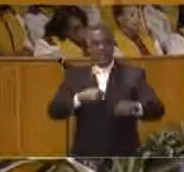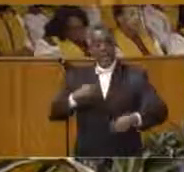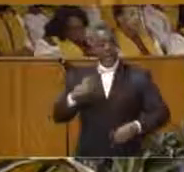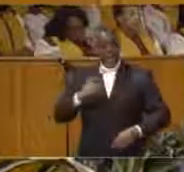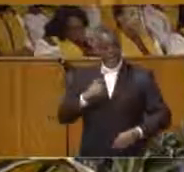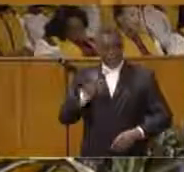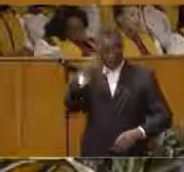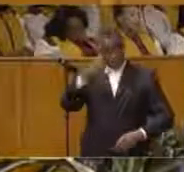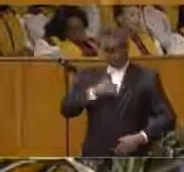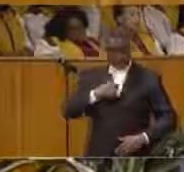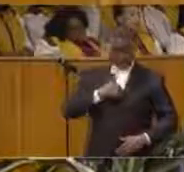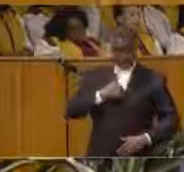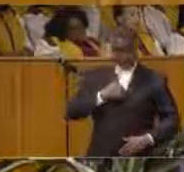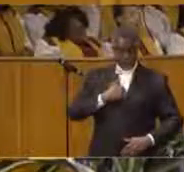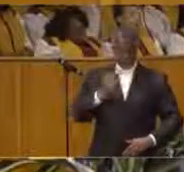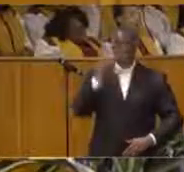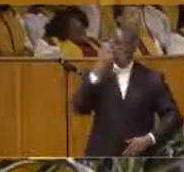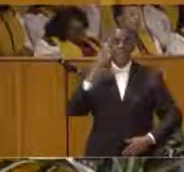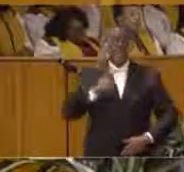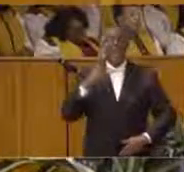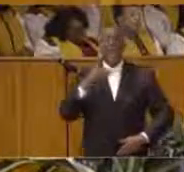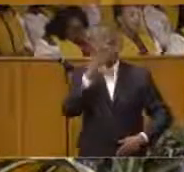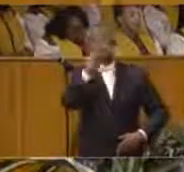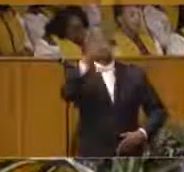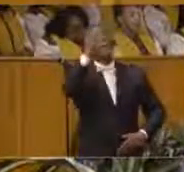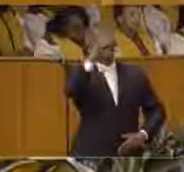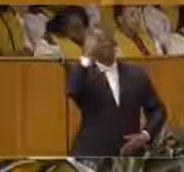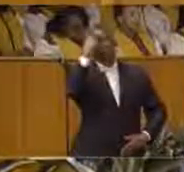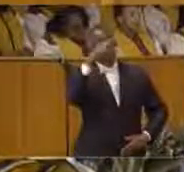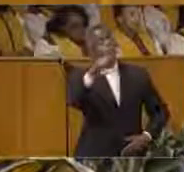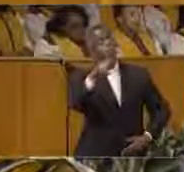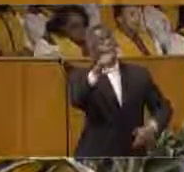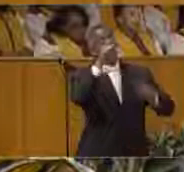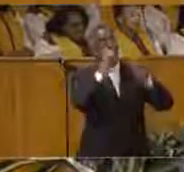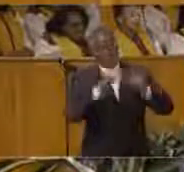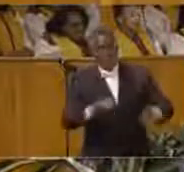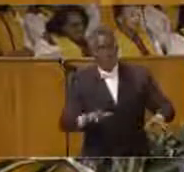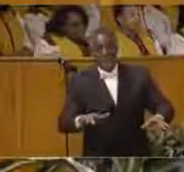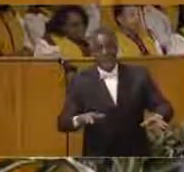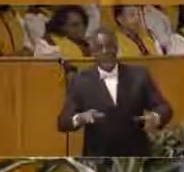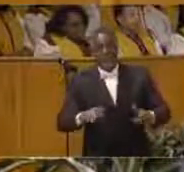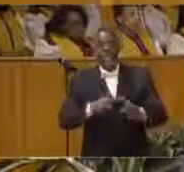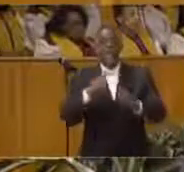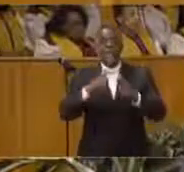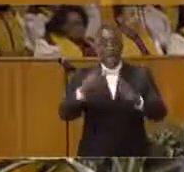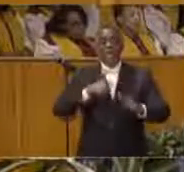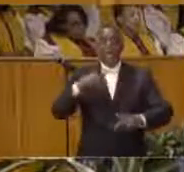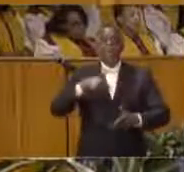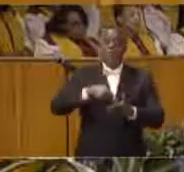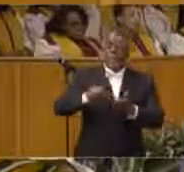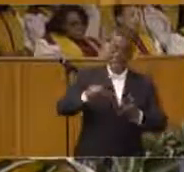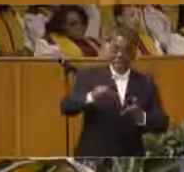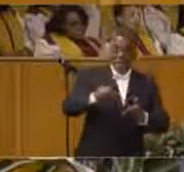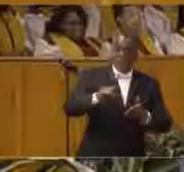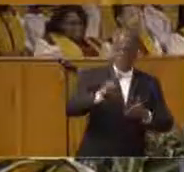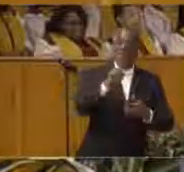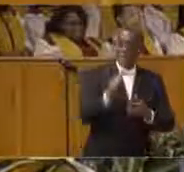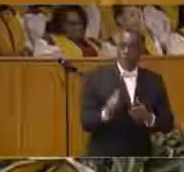to my life is this. If I can thank God for it, then I ought to tithe from